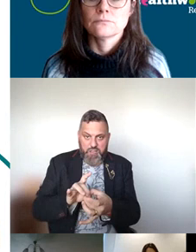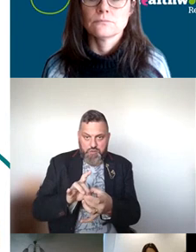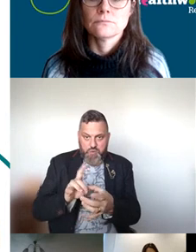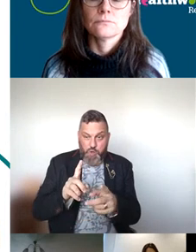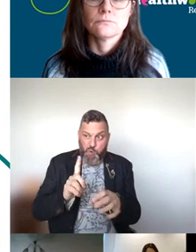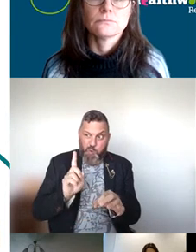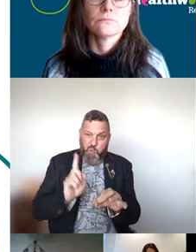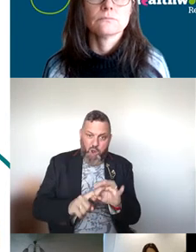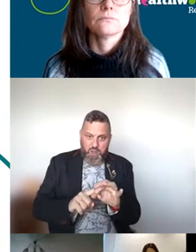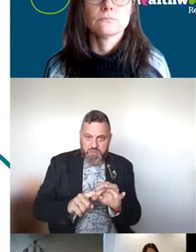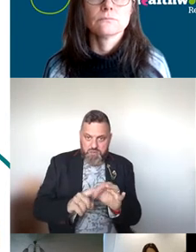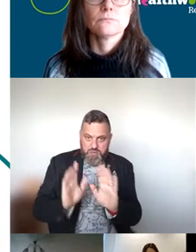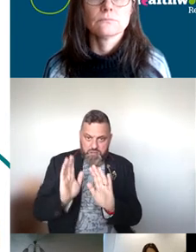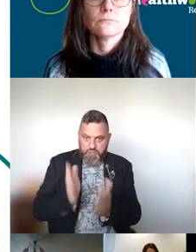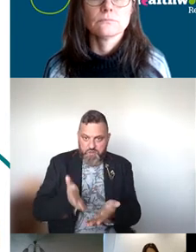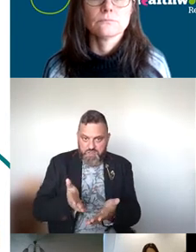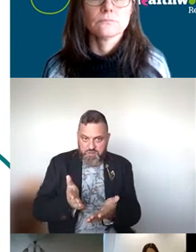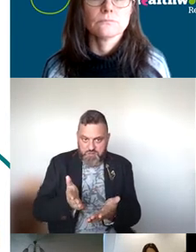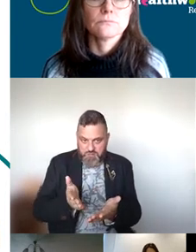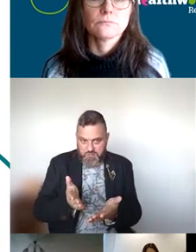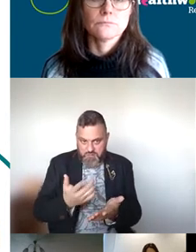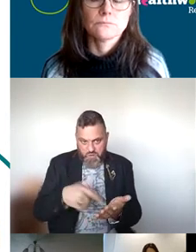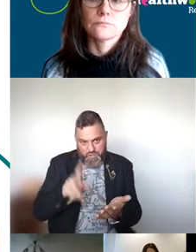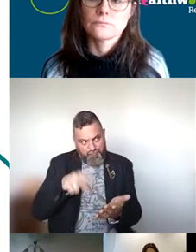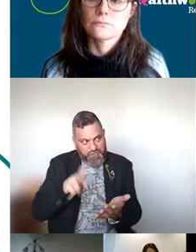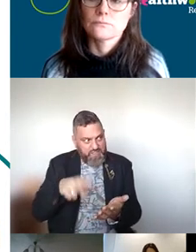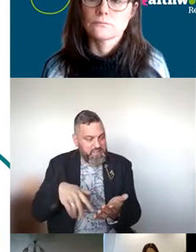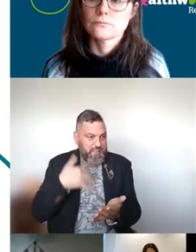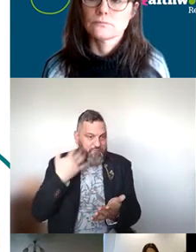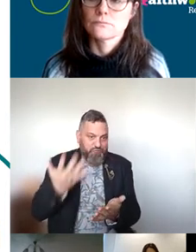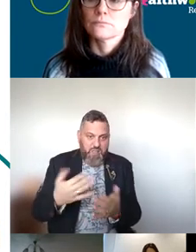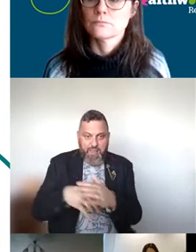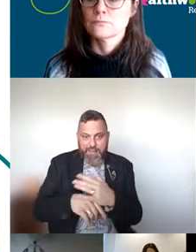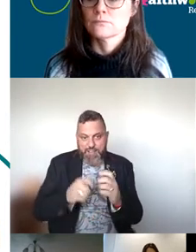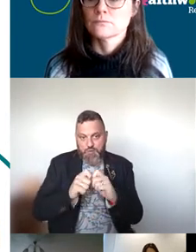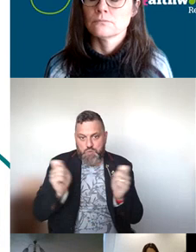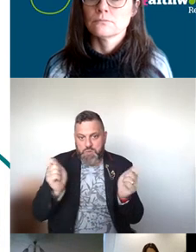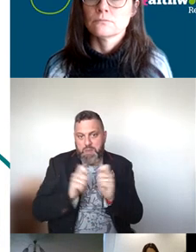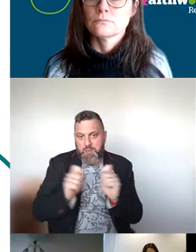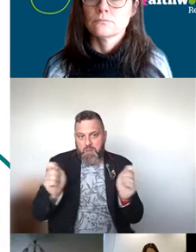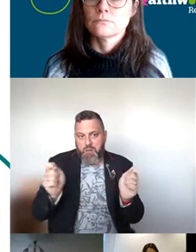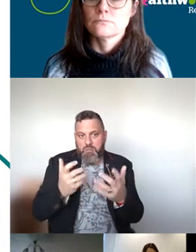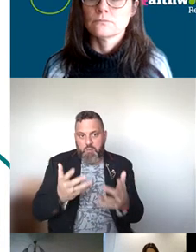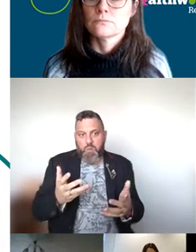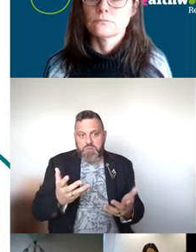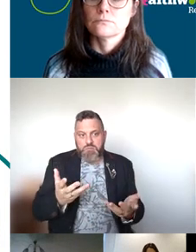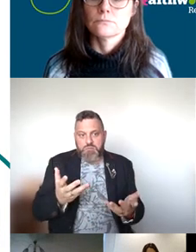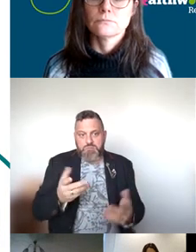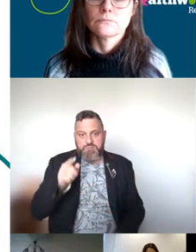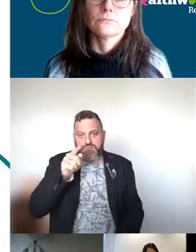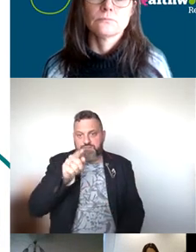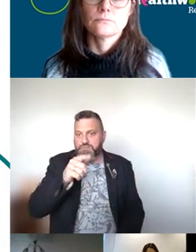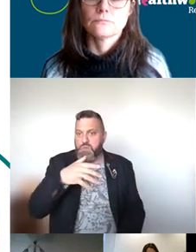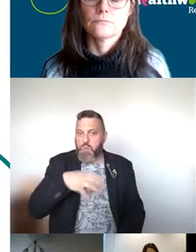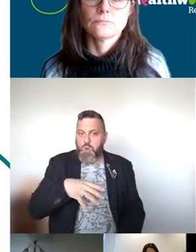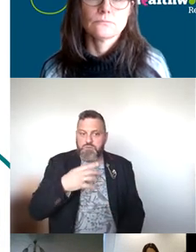that's a challenge. It's something that we read about daily in our newspapers at the moment. And so here we want to think